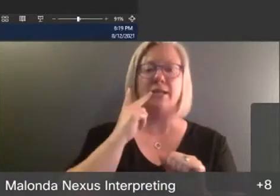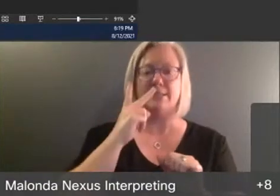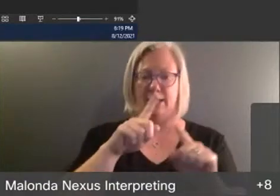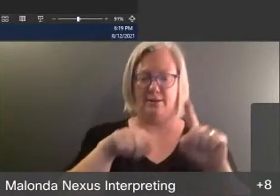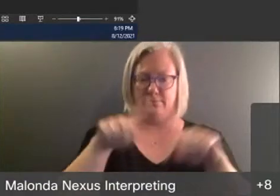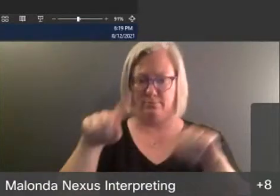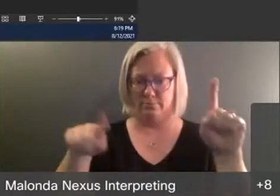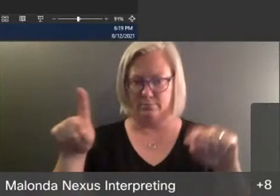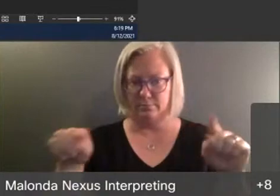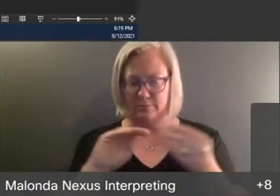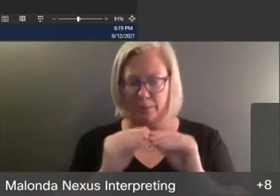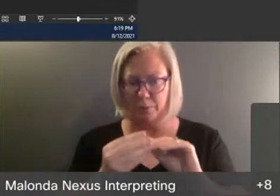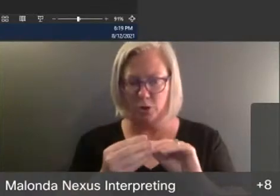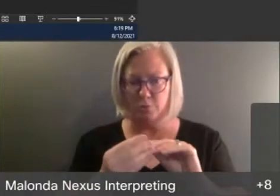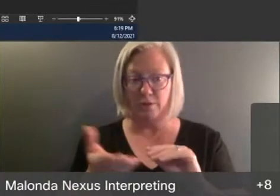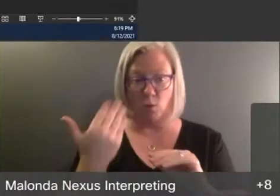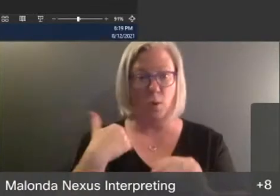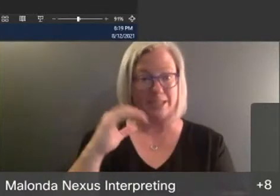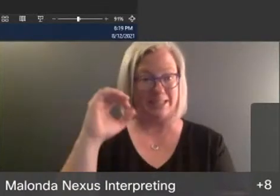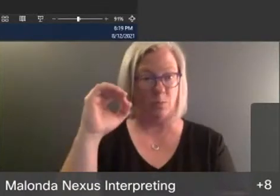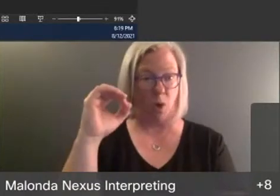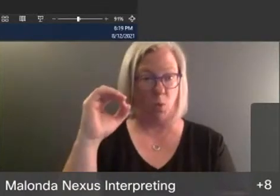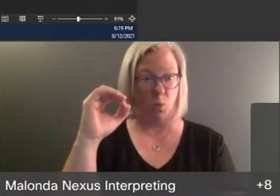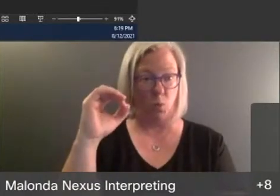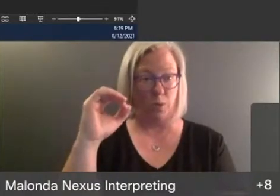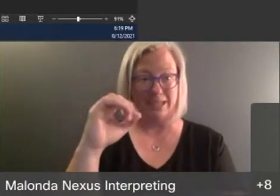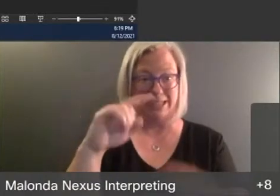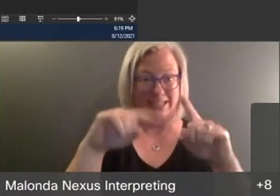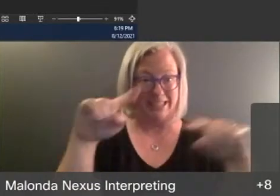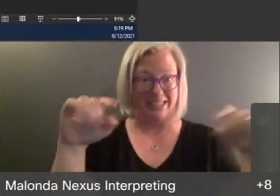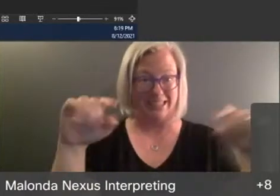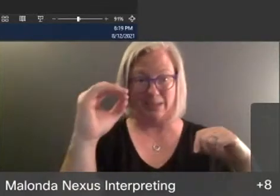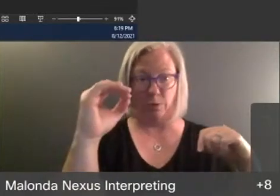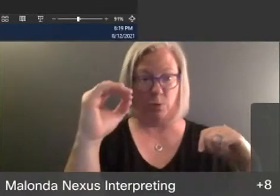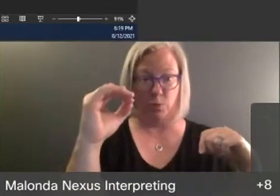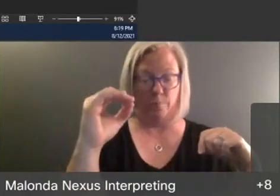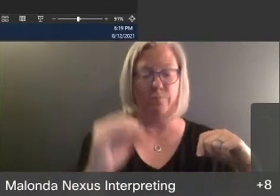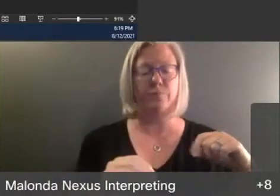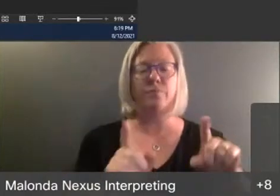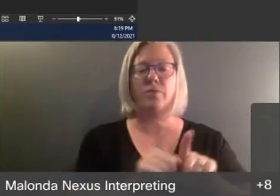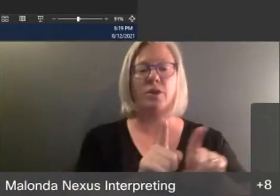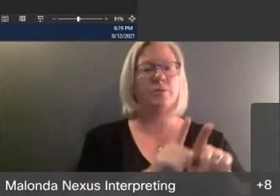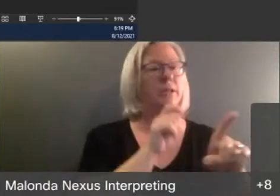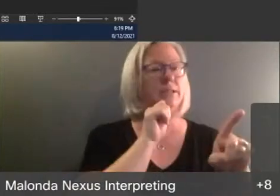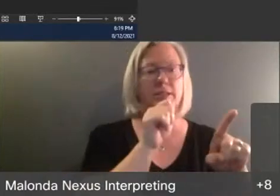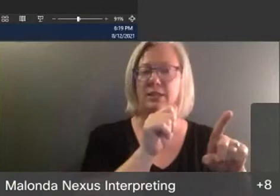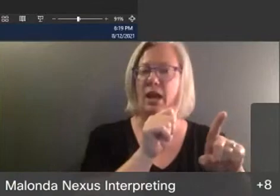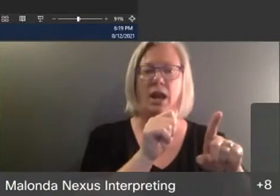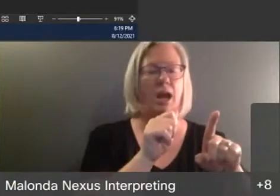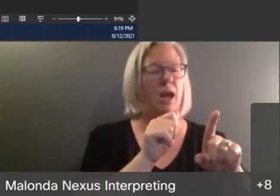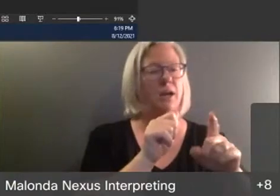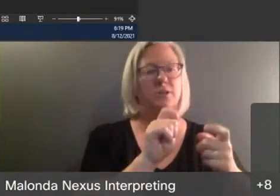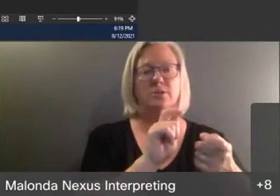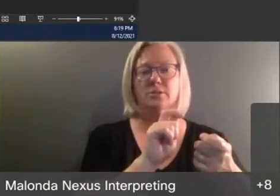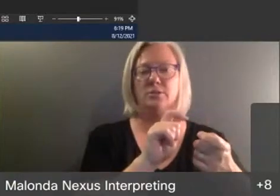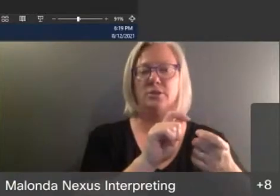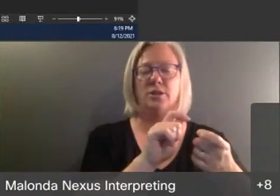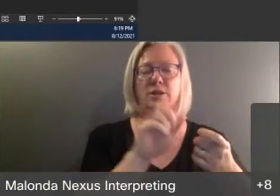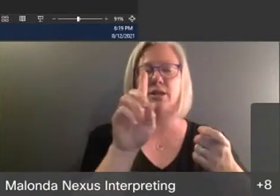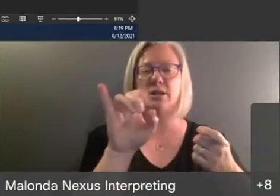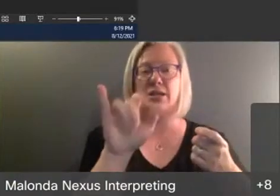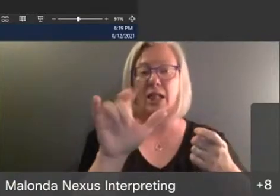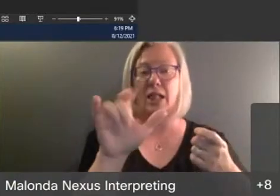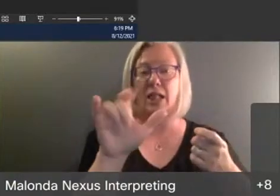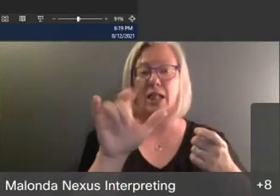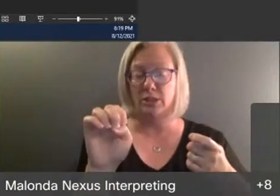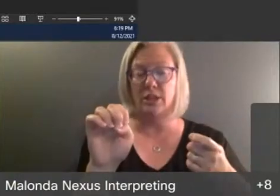were practically at 0. Plus, it did not dilute the minority voting power in Wyandotte